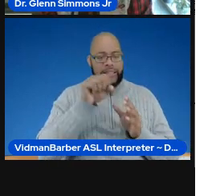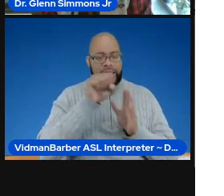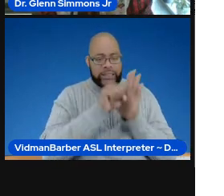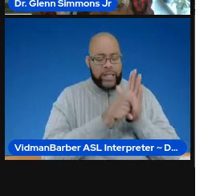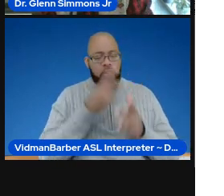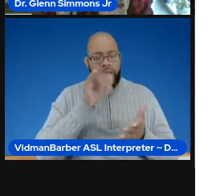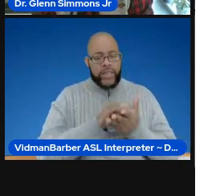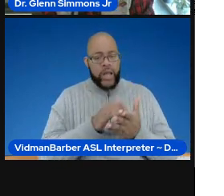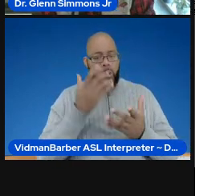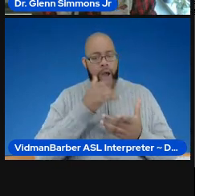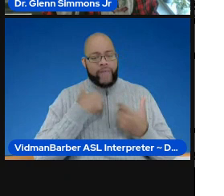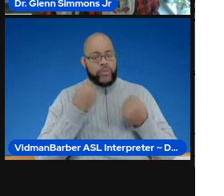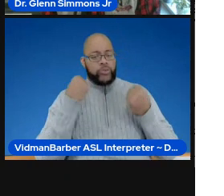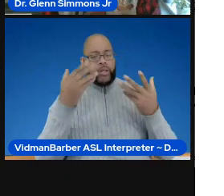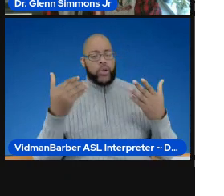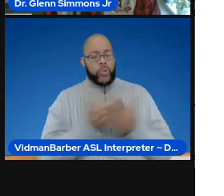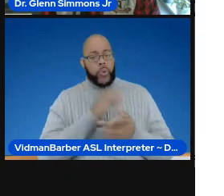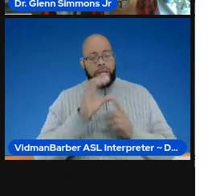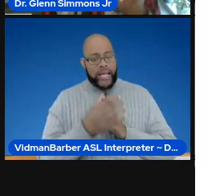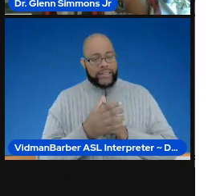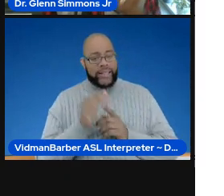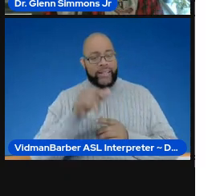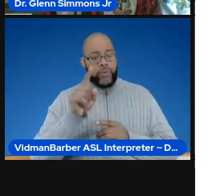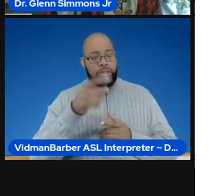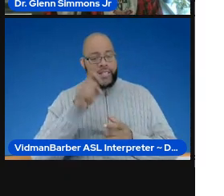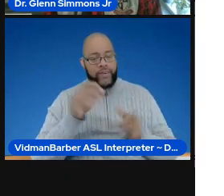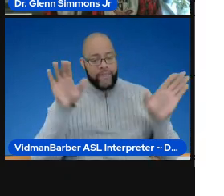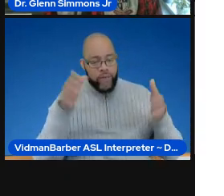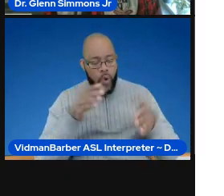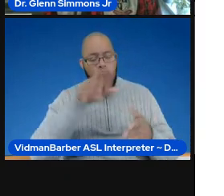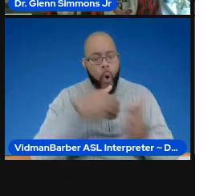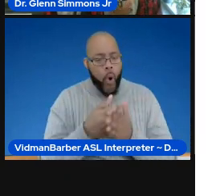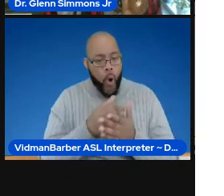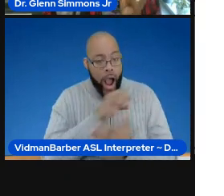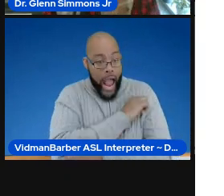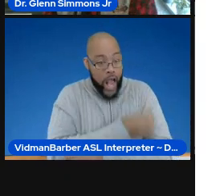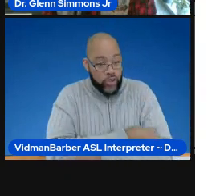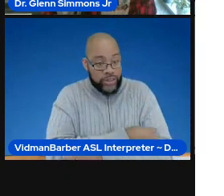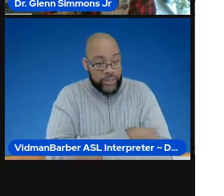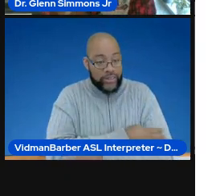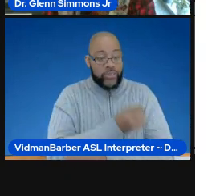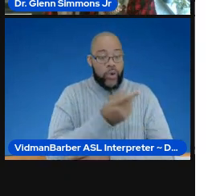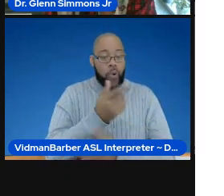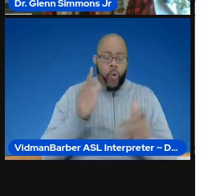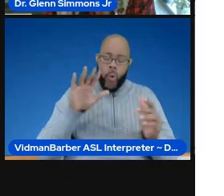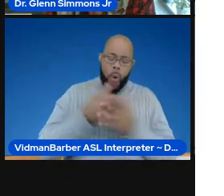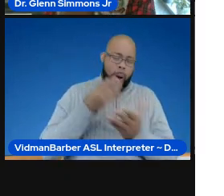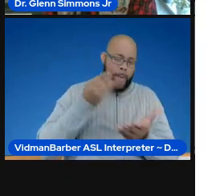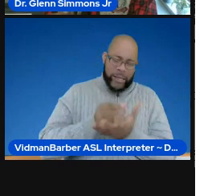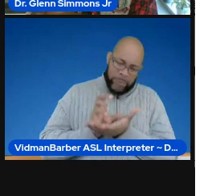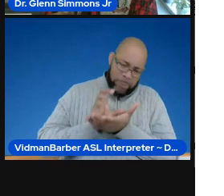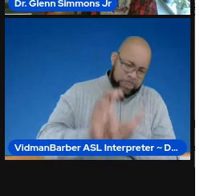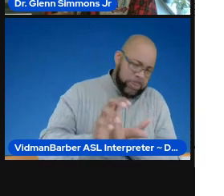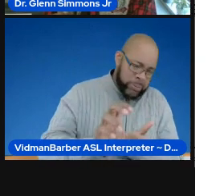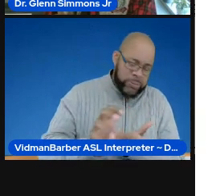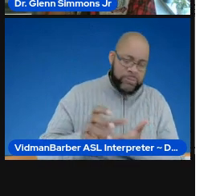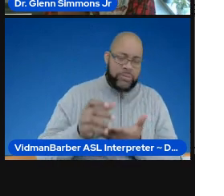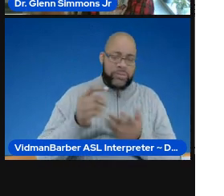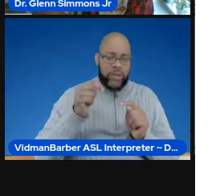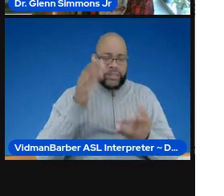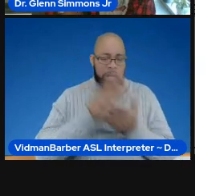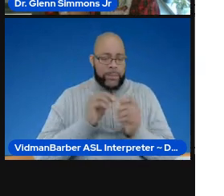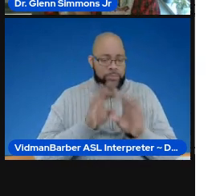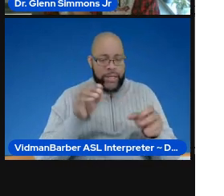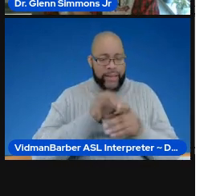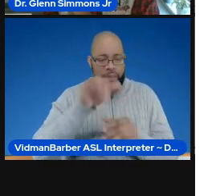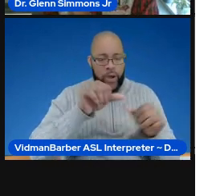looks like, wow, there's so many new cases. This is where you need to focus all of your energy. So throw all the money there, try to stop the spread in